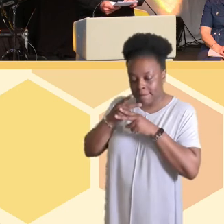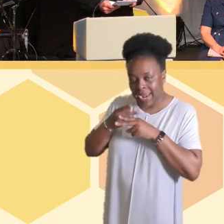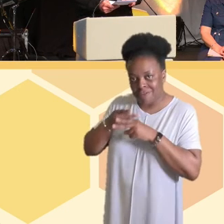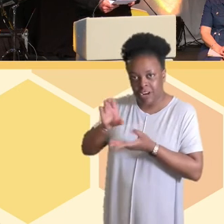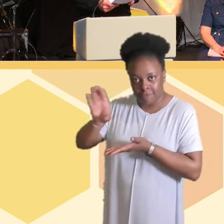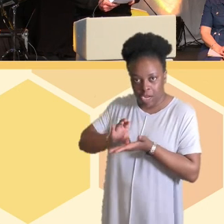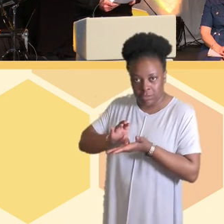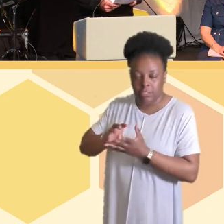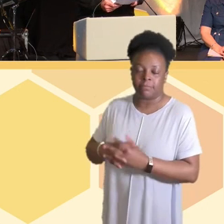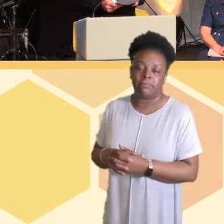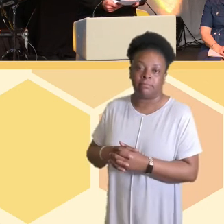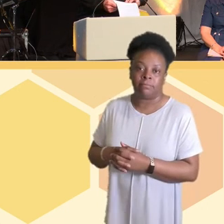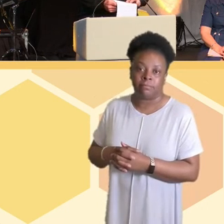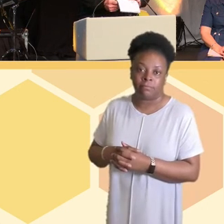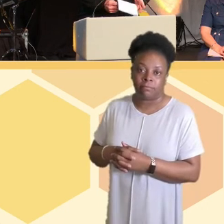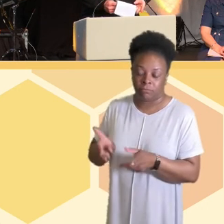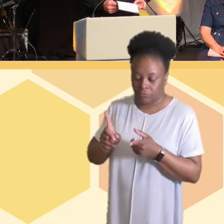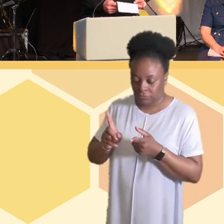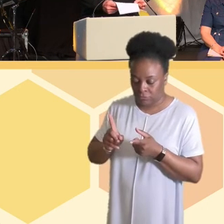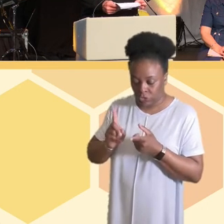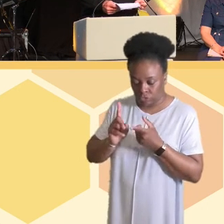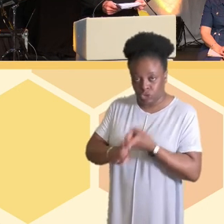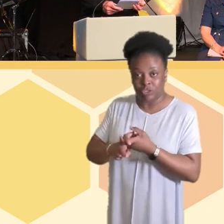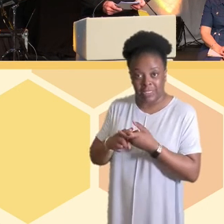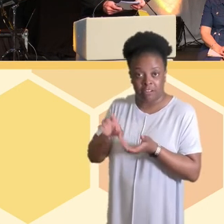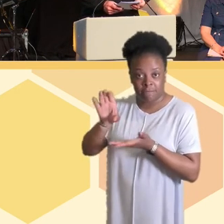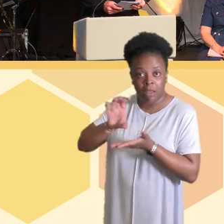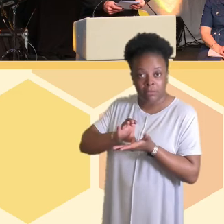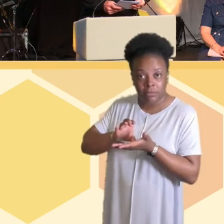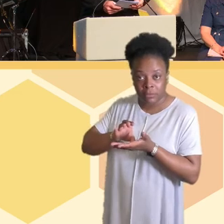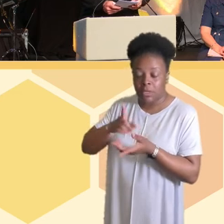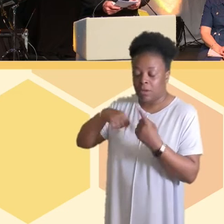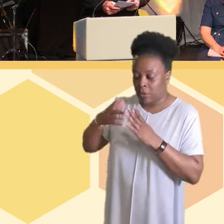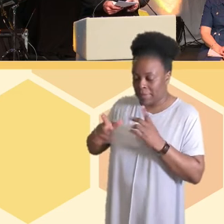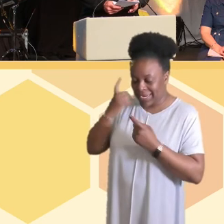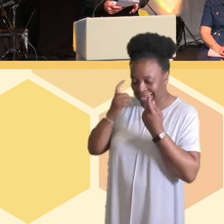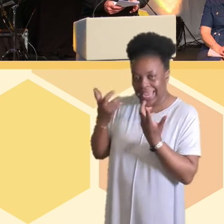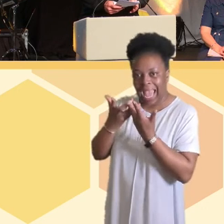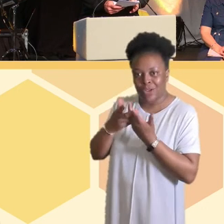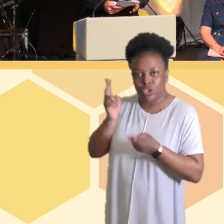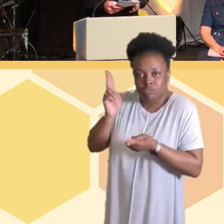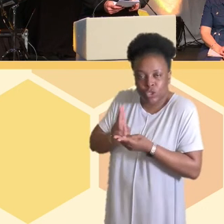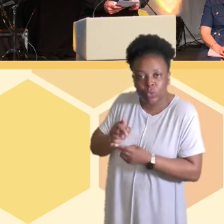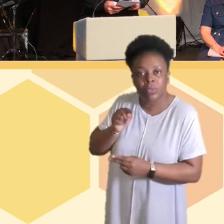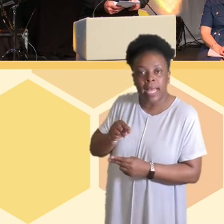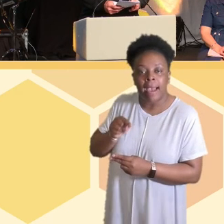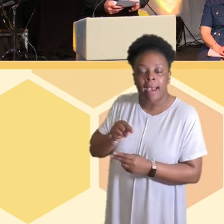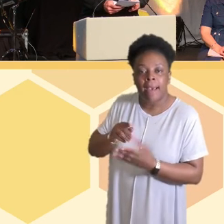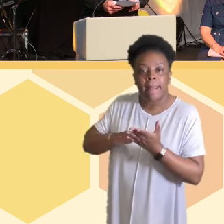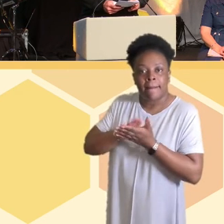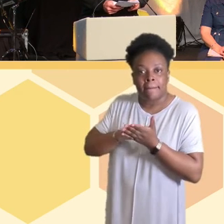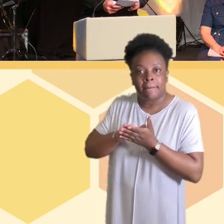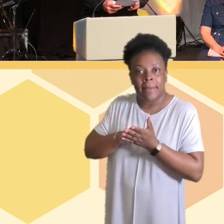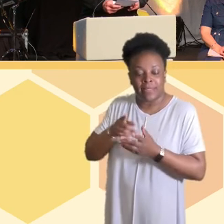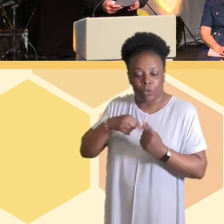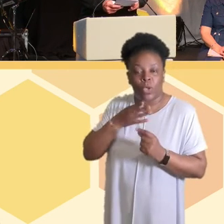Restricted funds, within the union there has been work to reduce the restricted funds by ensuring that these funds are